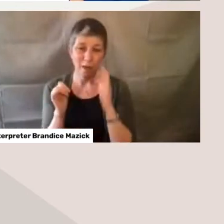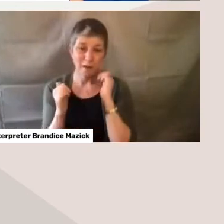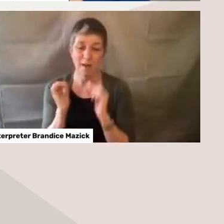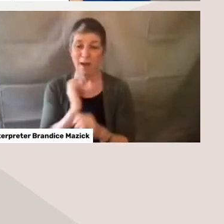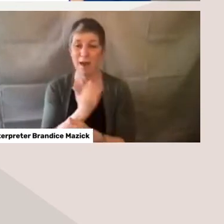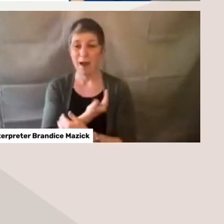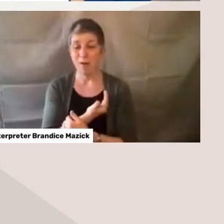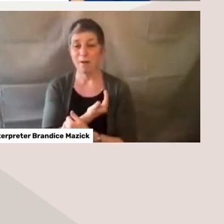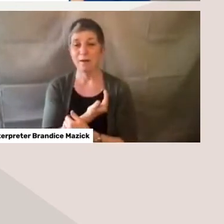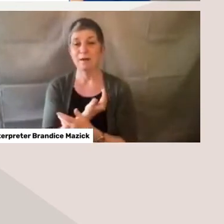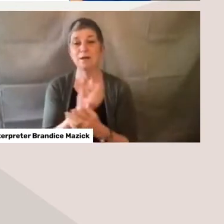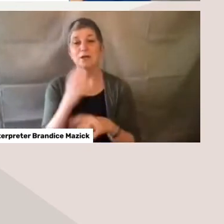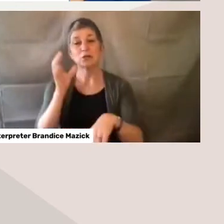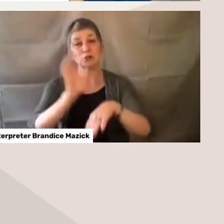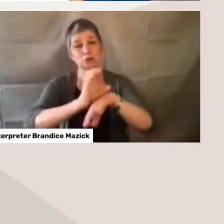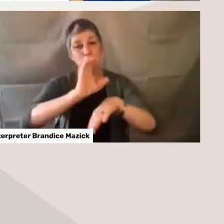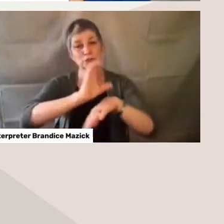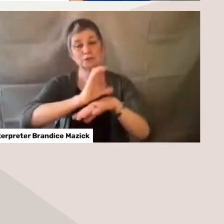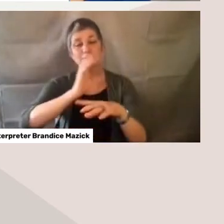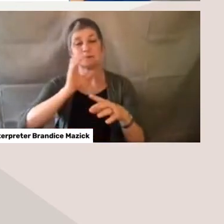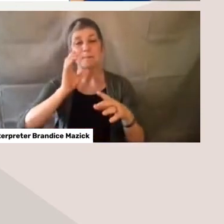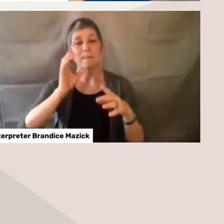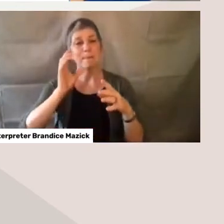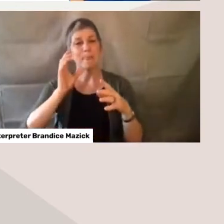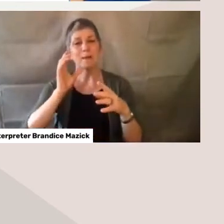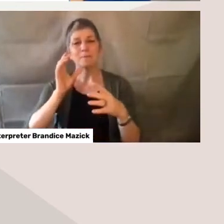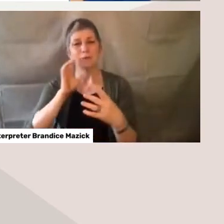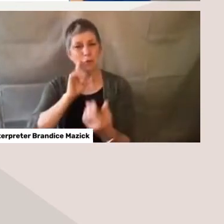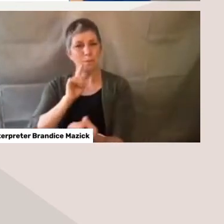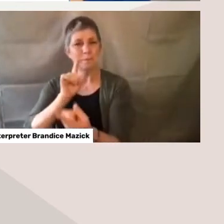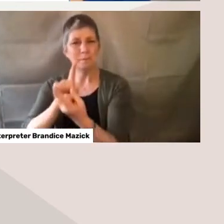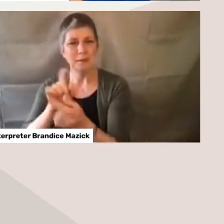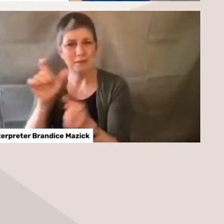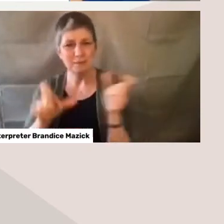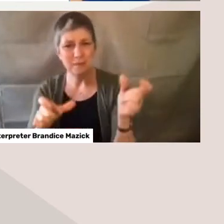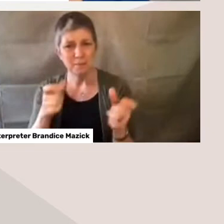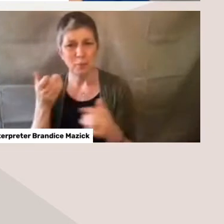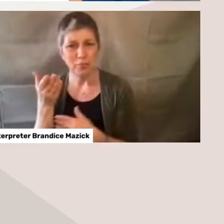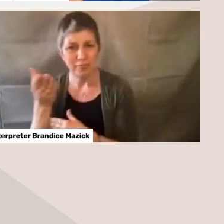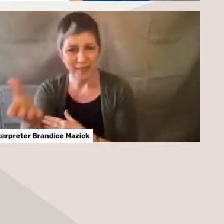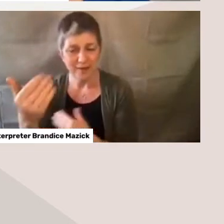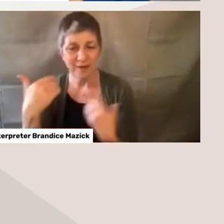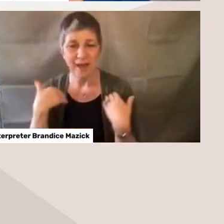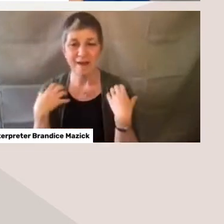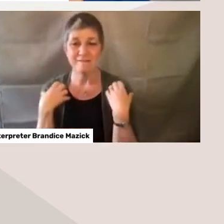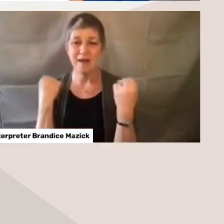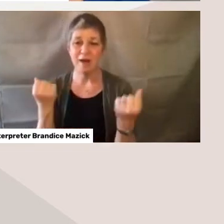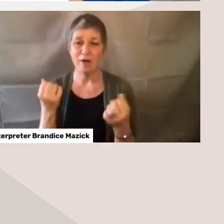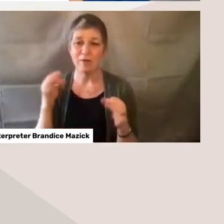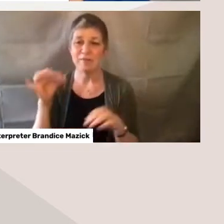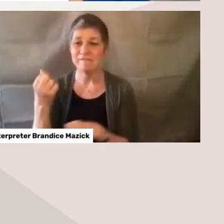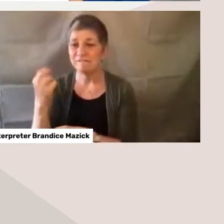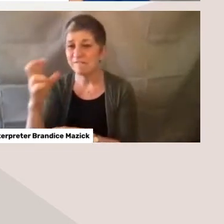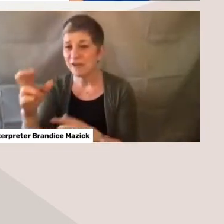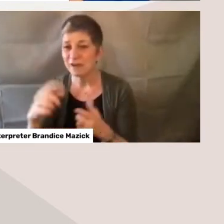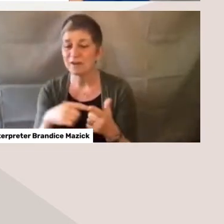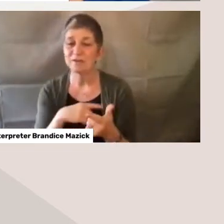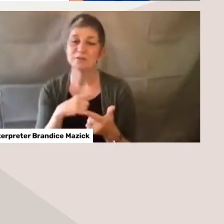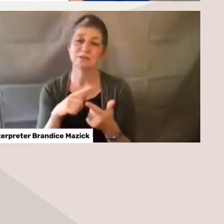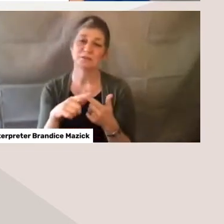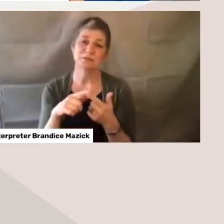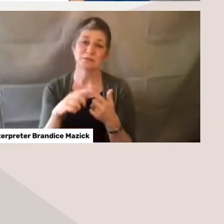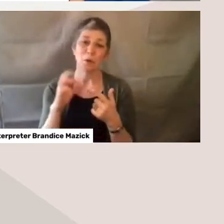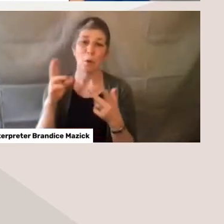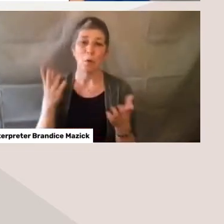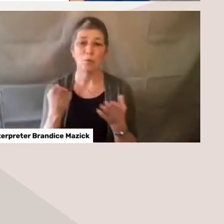our churches, you meet people where they are, have health fairs, recommend health fairs and different things like that, or